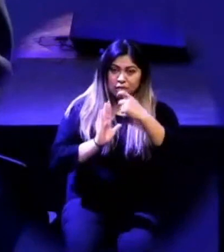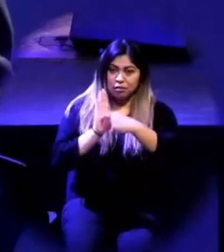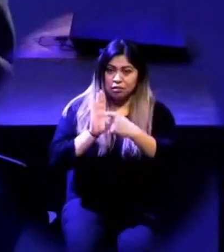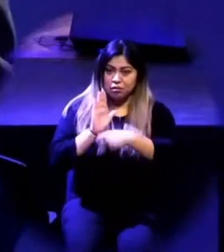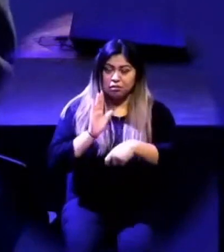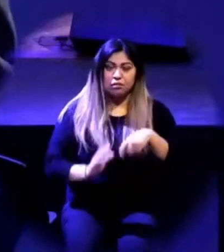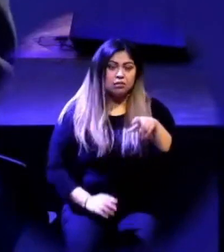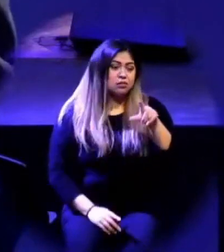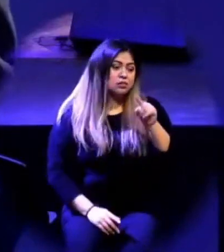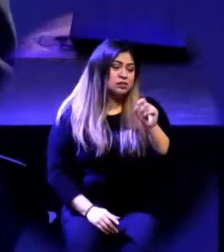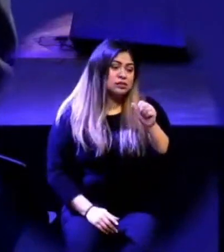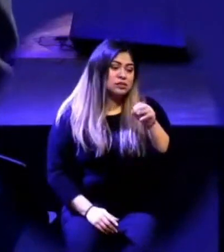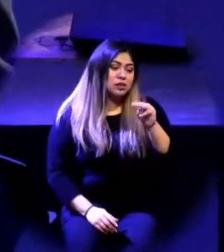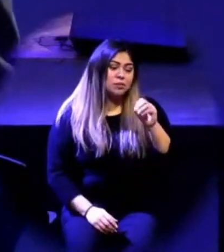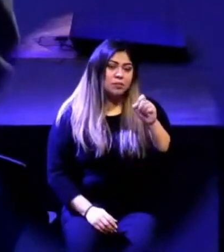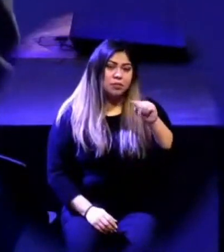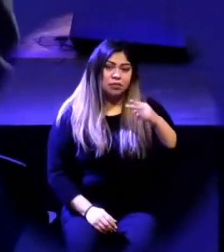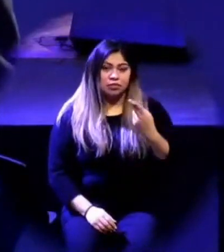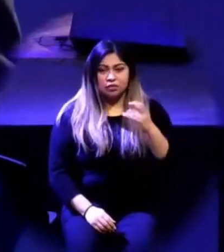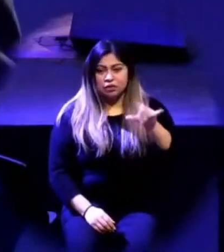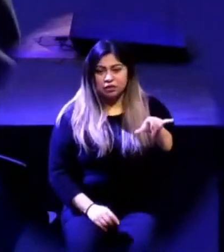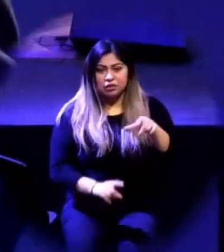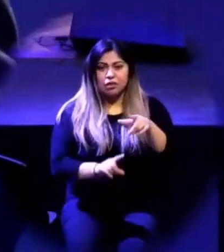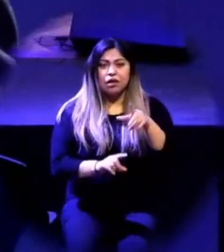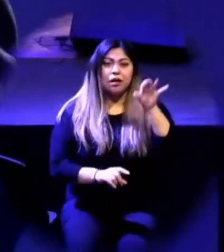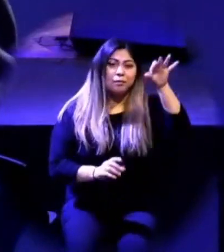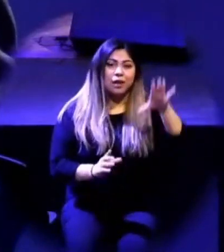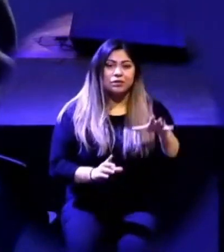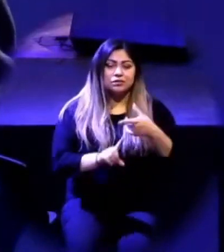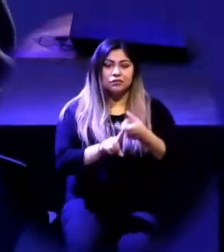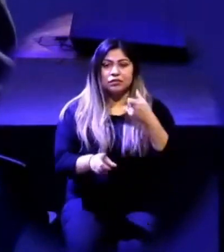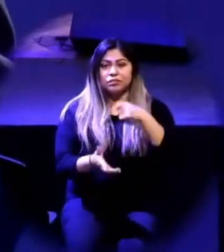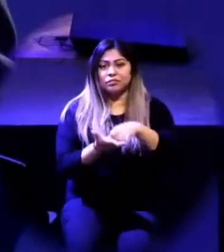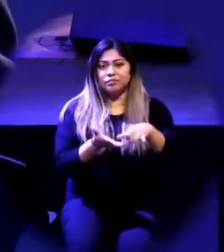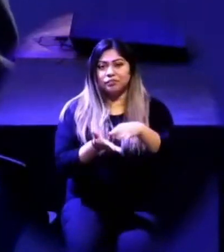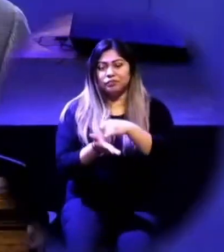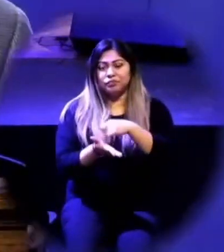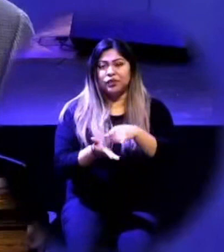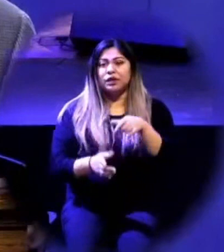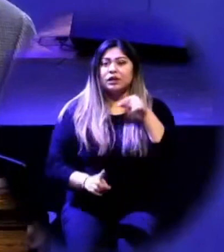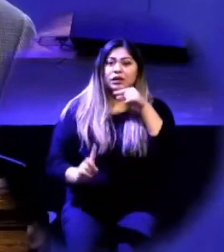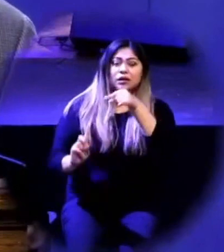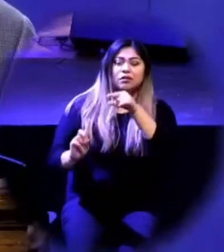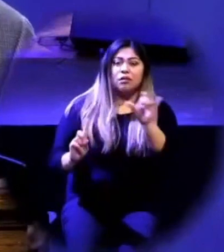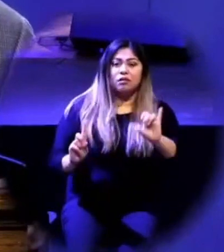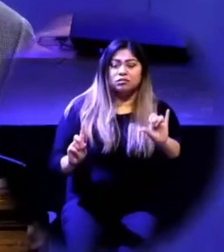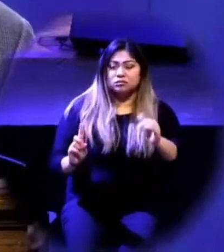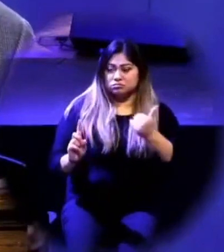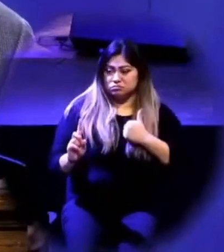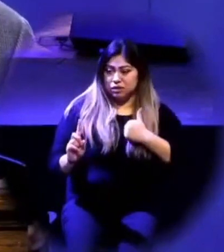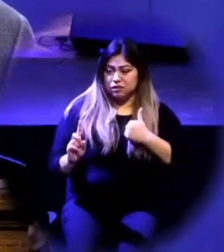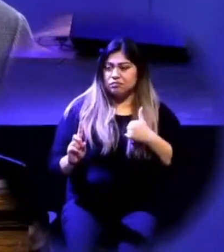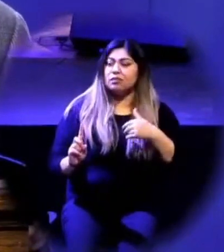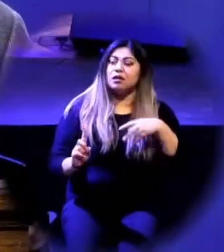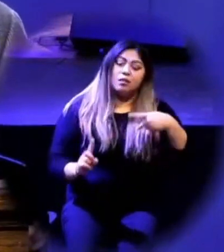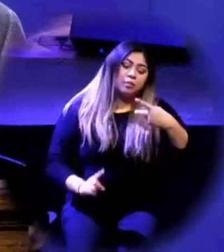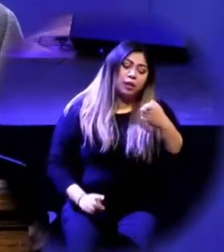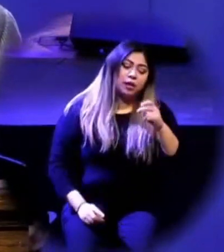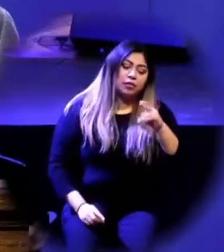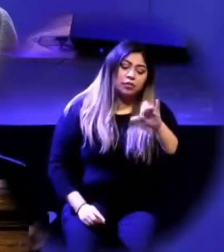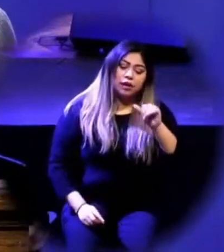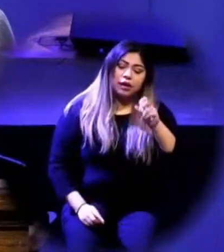Timothy Keller, the great pastor out of New York City, who also has pancreatic cancer, and he wrote an article for the